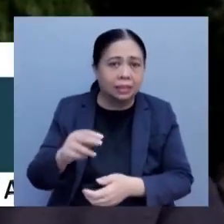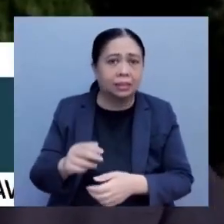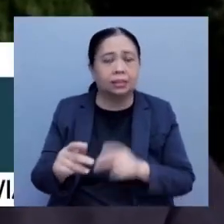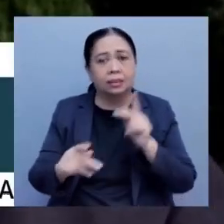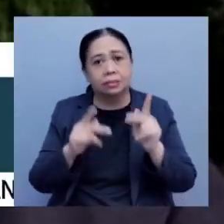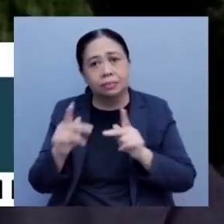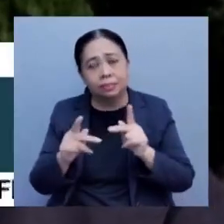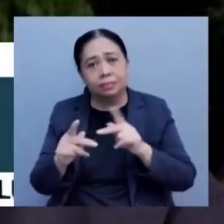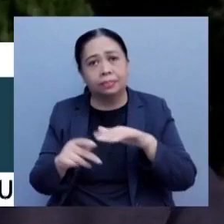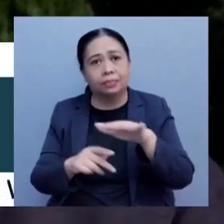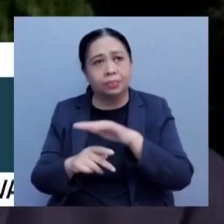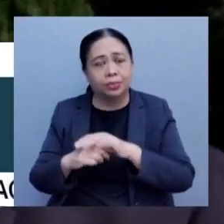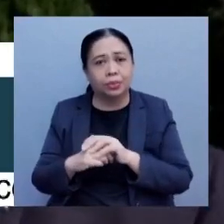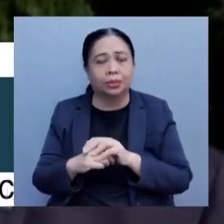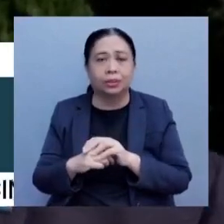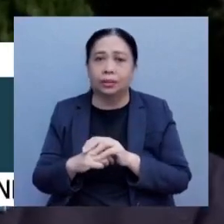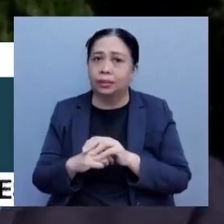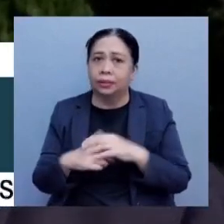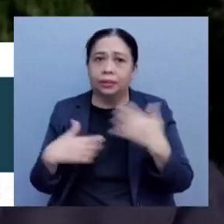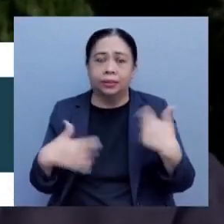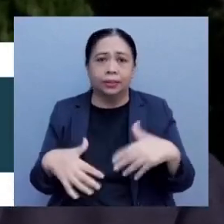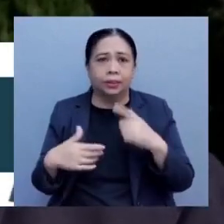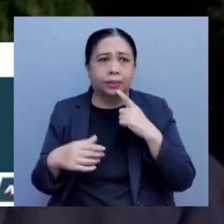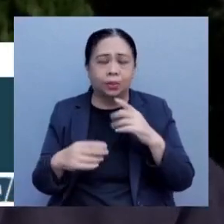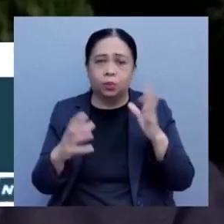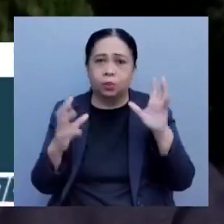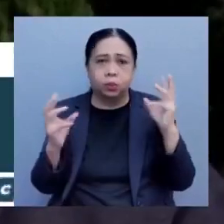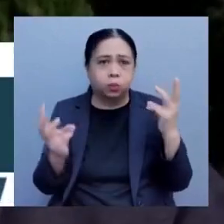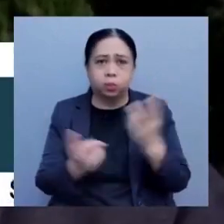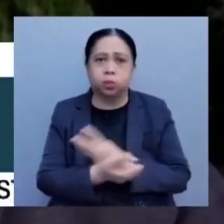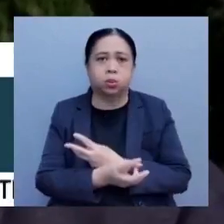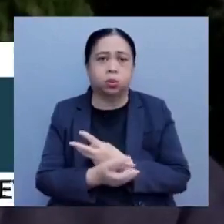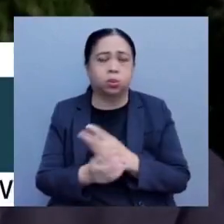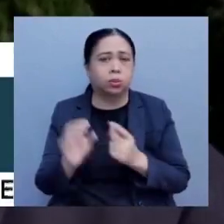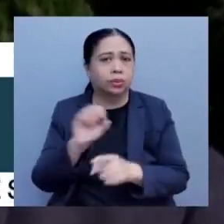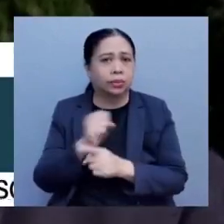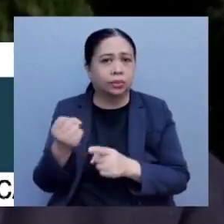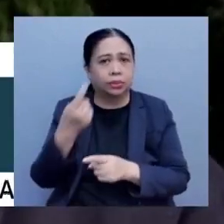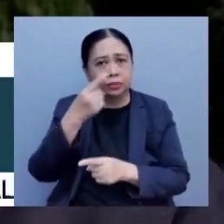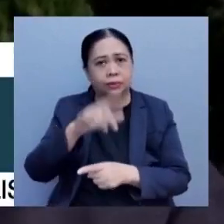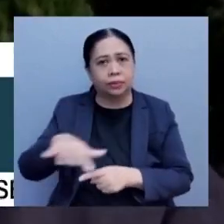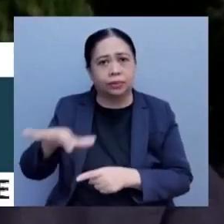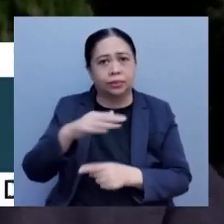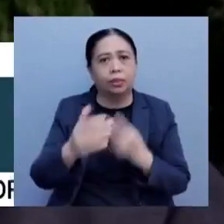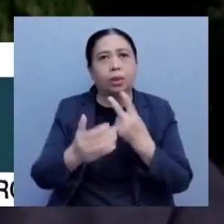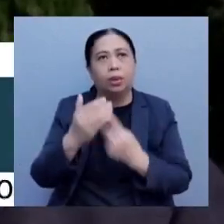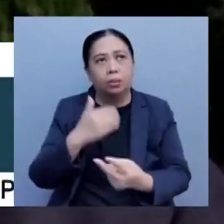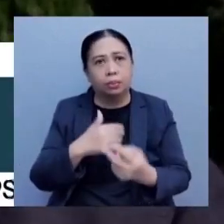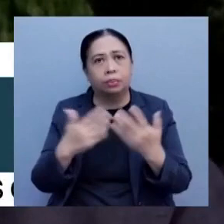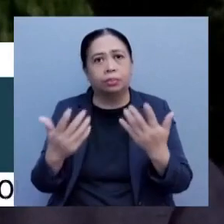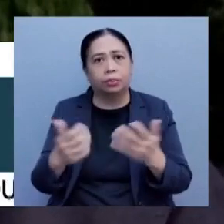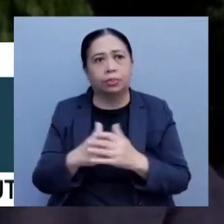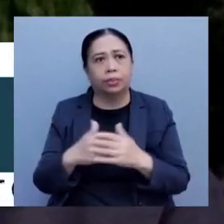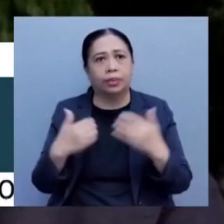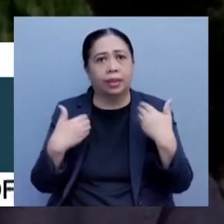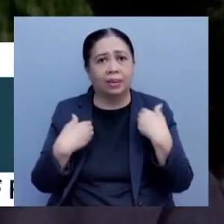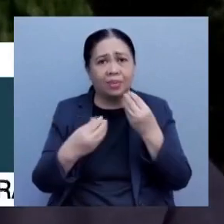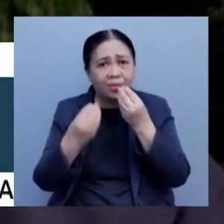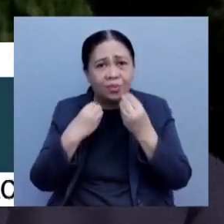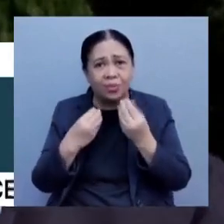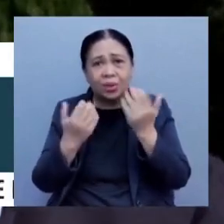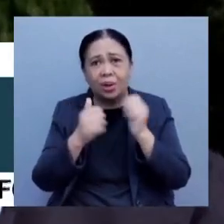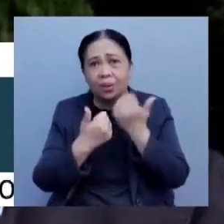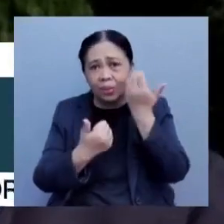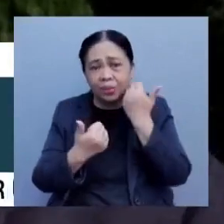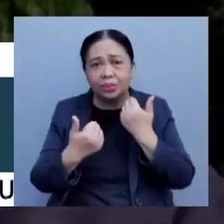population, there's going to be an extreme situation for them, both in terms of having the food to survive,